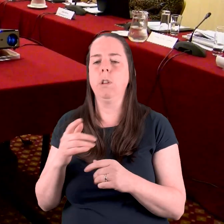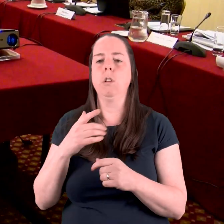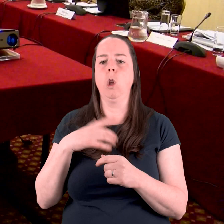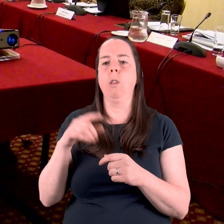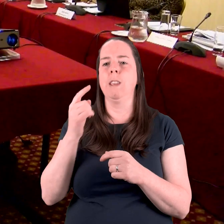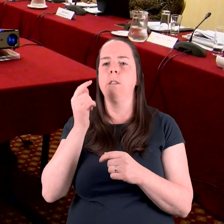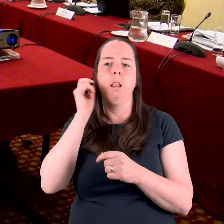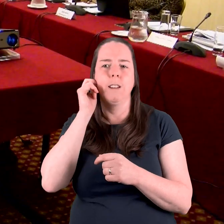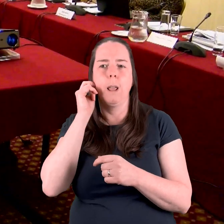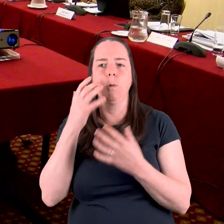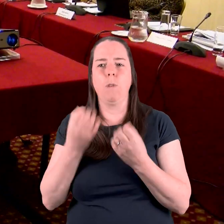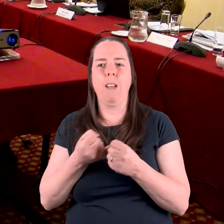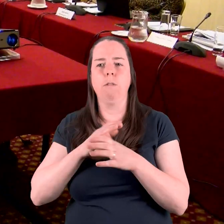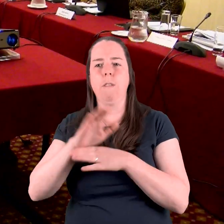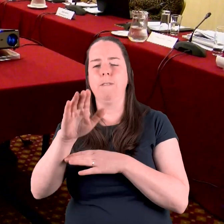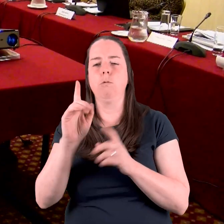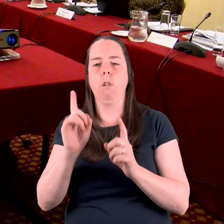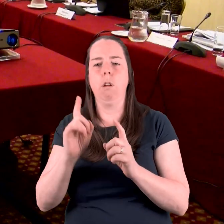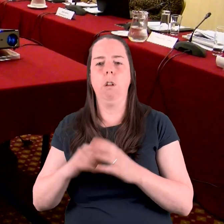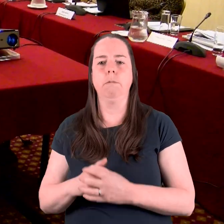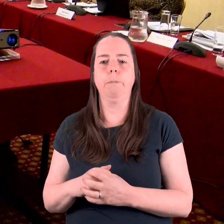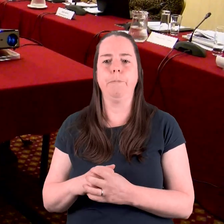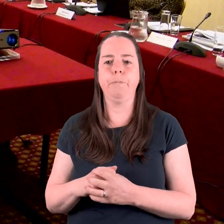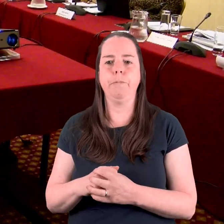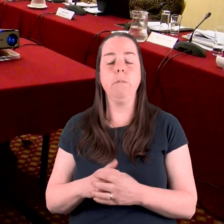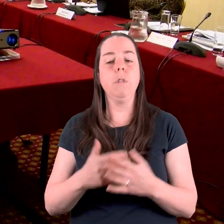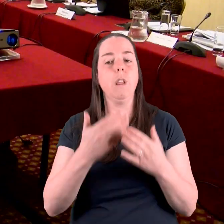guiding against in terms of the future.